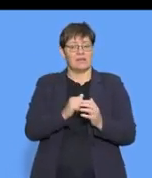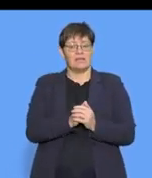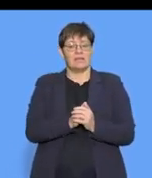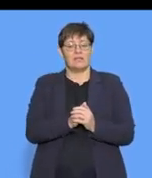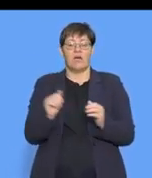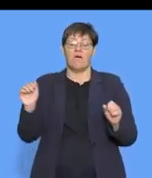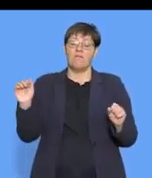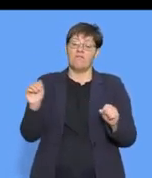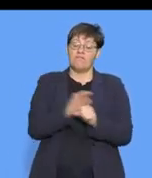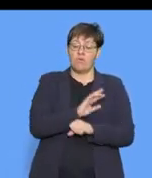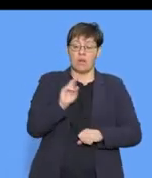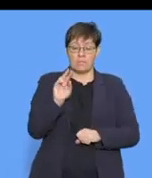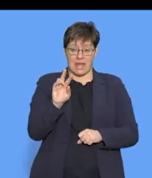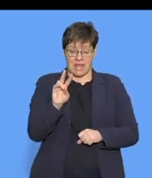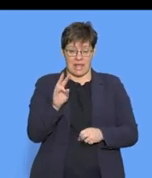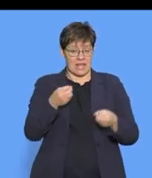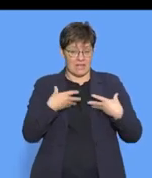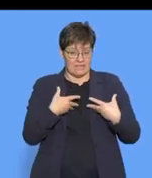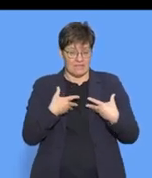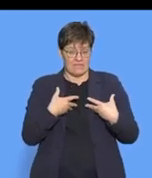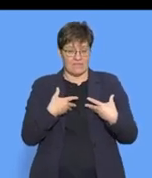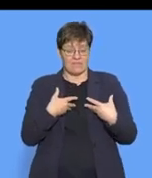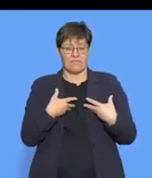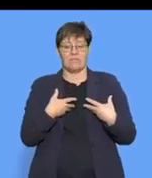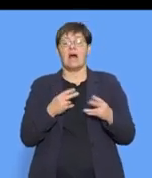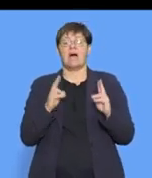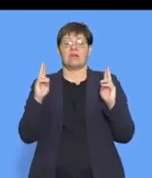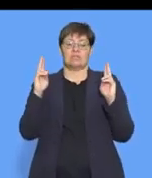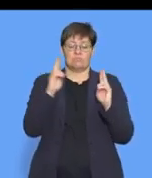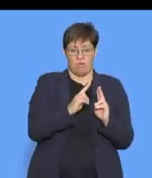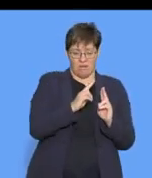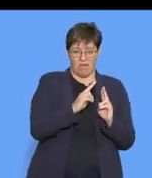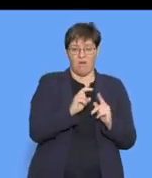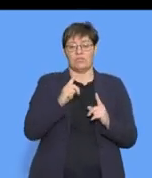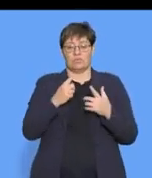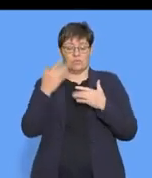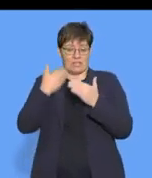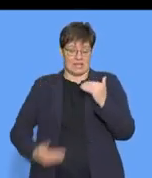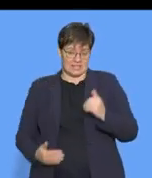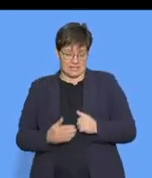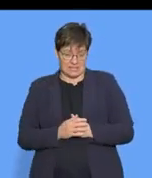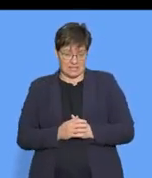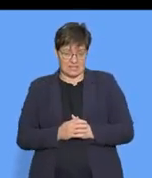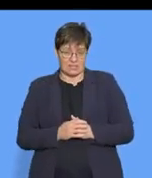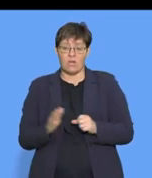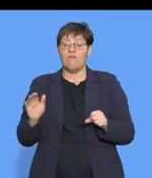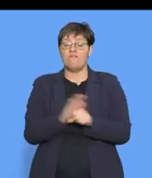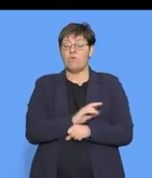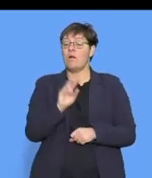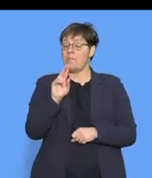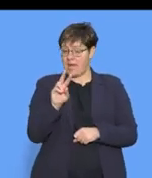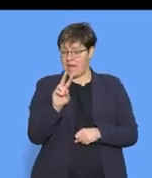the full pair that we're given contains the smaller of the two sides. So the full pair that we're